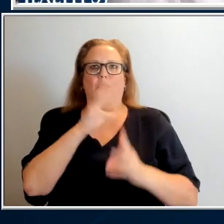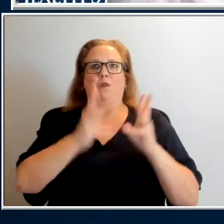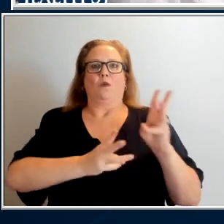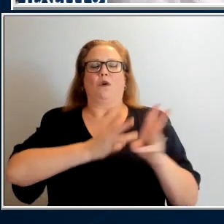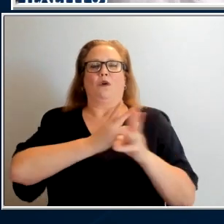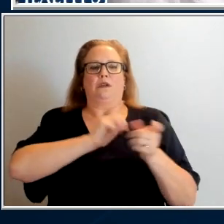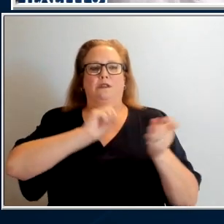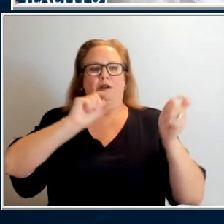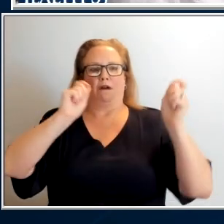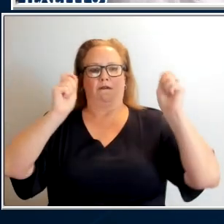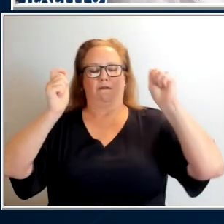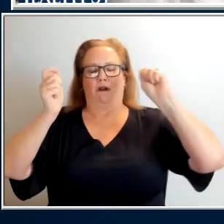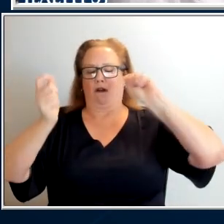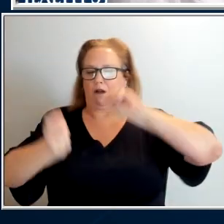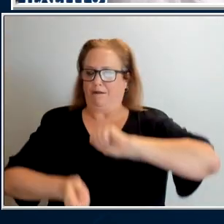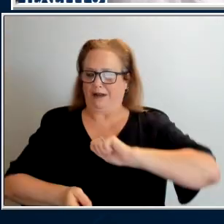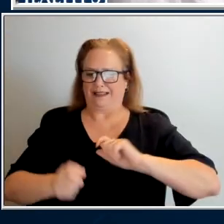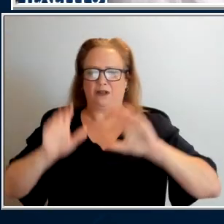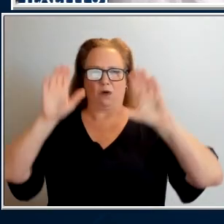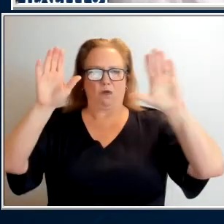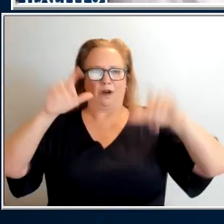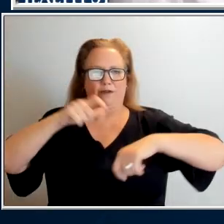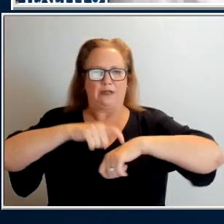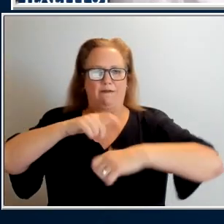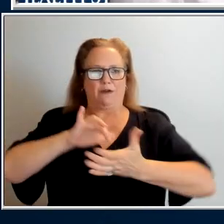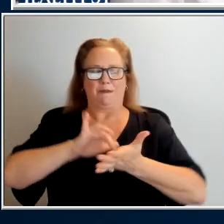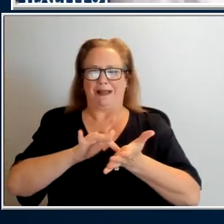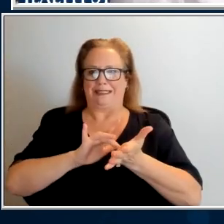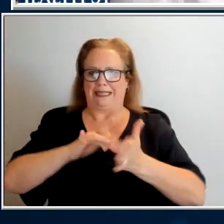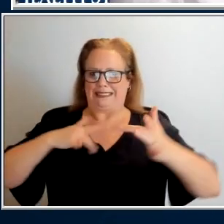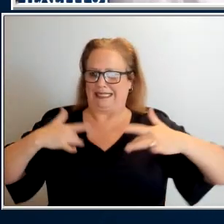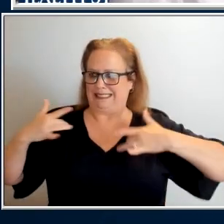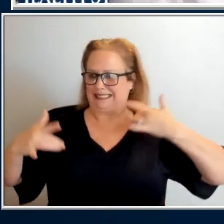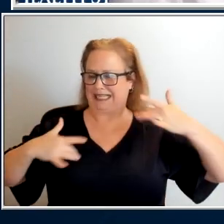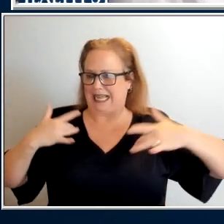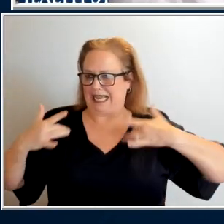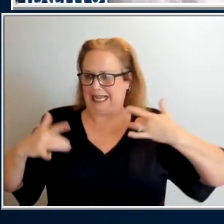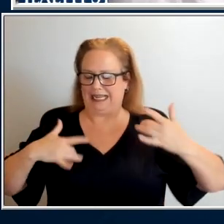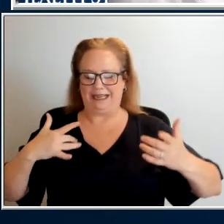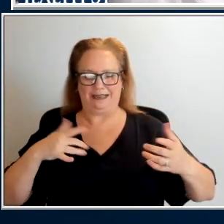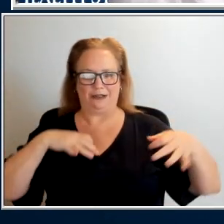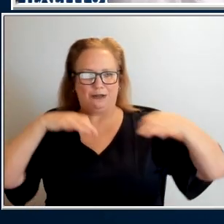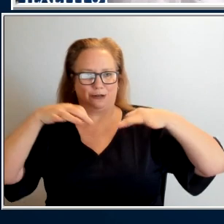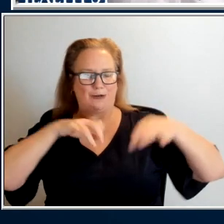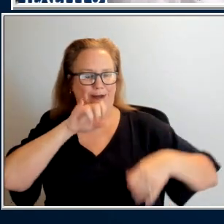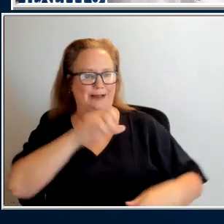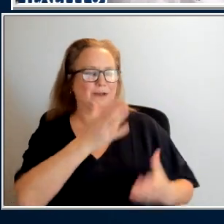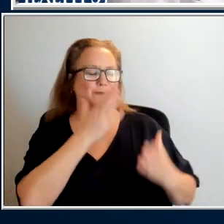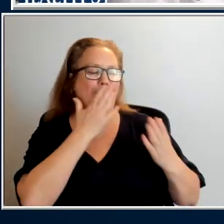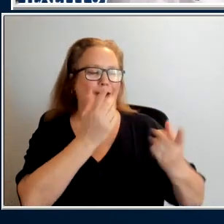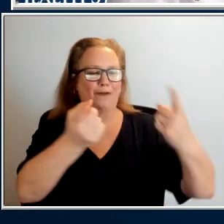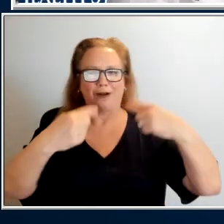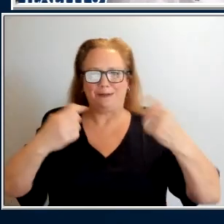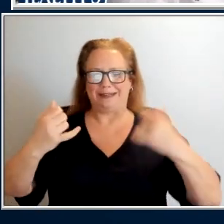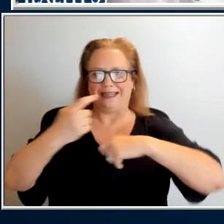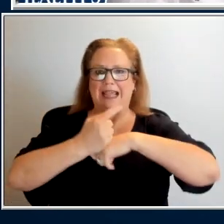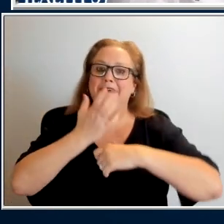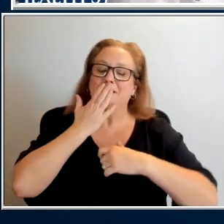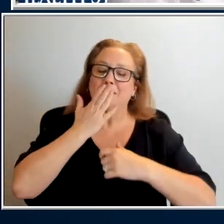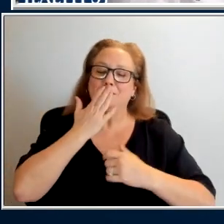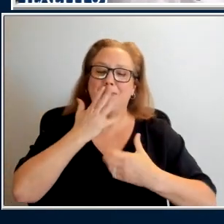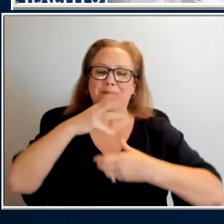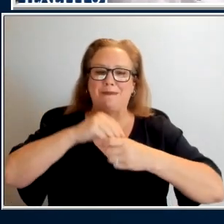This is a great time to be in medicine. It's pretty exciting to hear you describe some of those things. Thank you for being here today. Thanks for being part of the health system